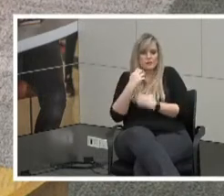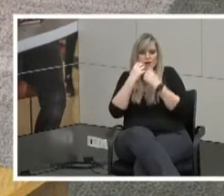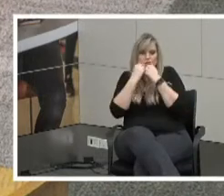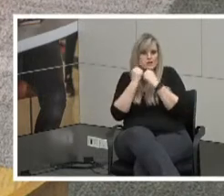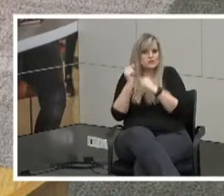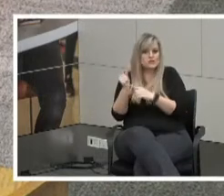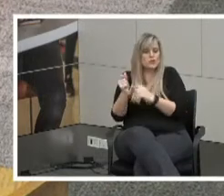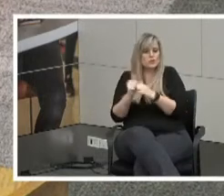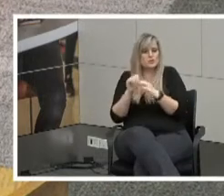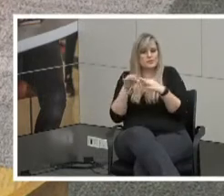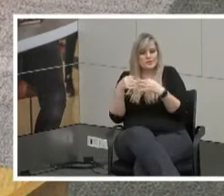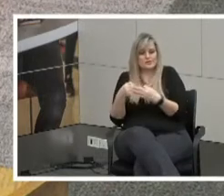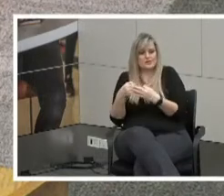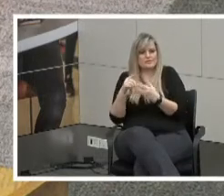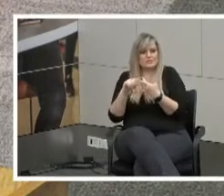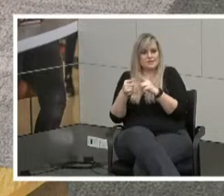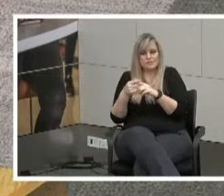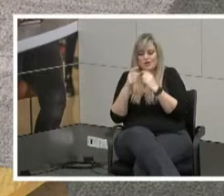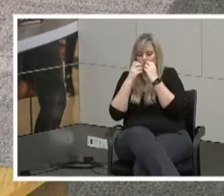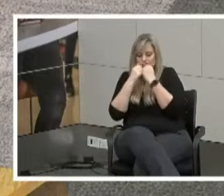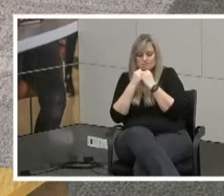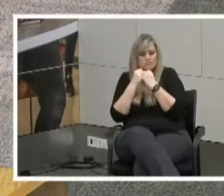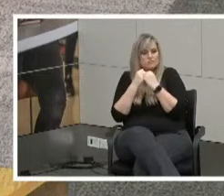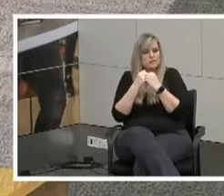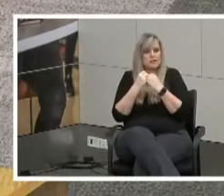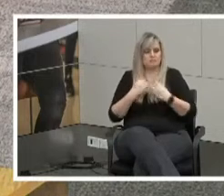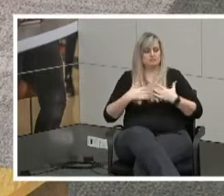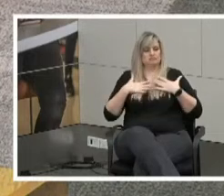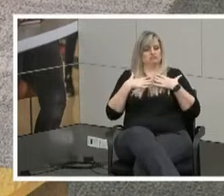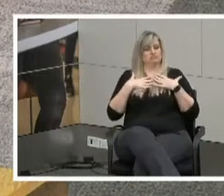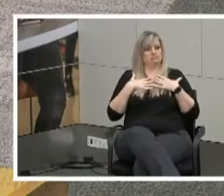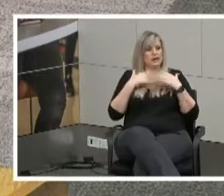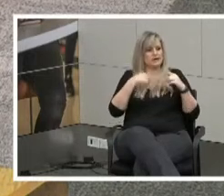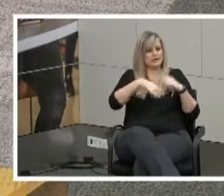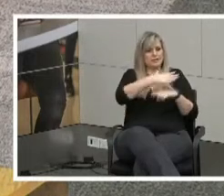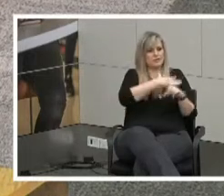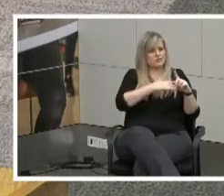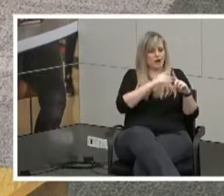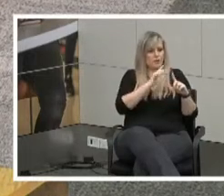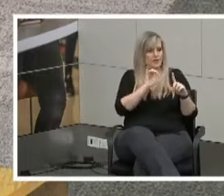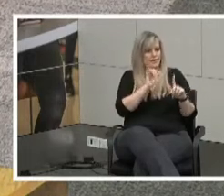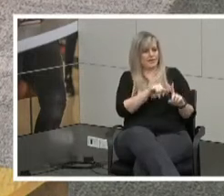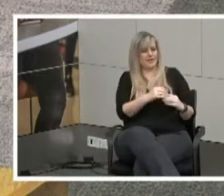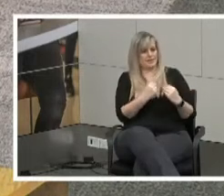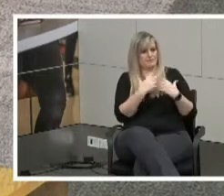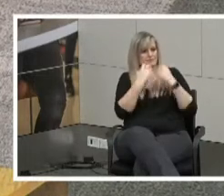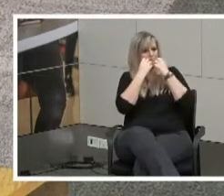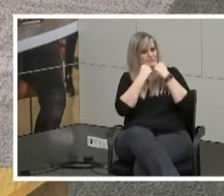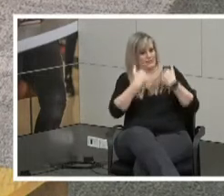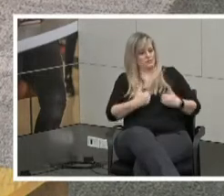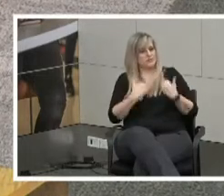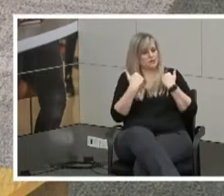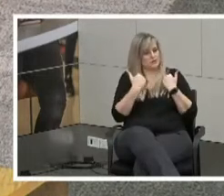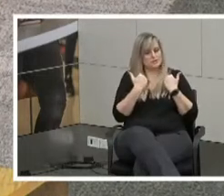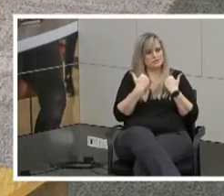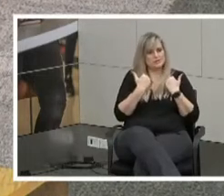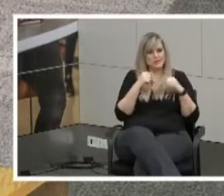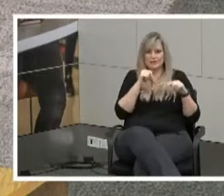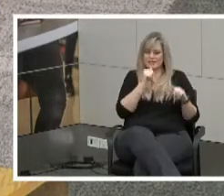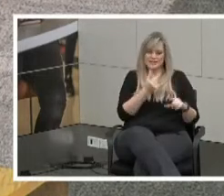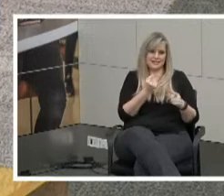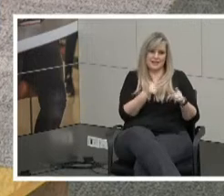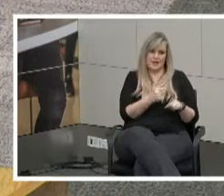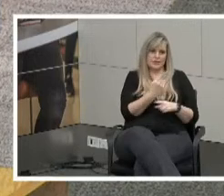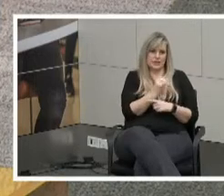doing work that fulfills me in an environment that Val values me this is not in HISD and speaking for myself so many of our